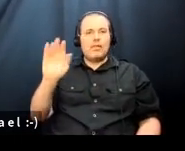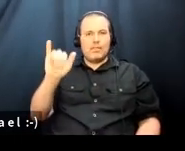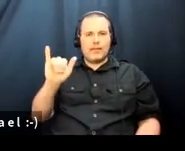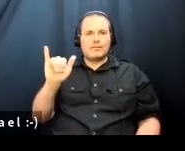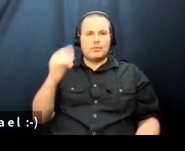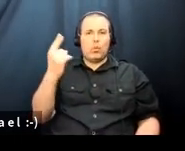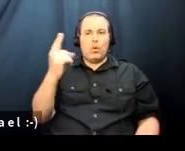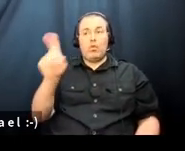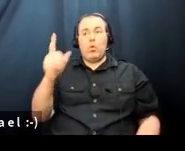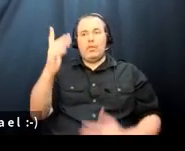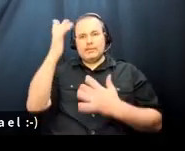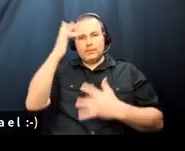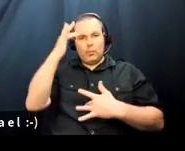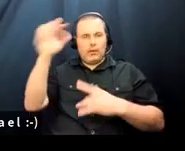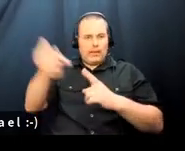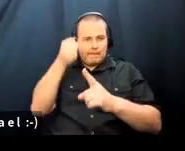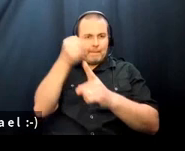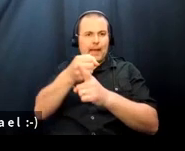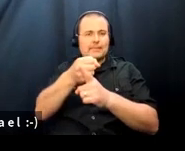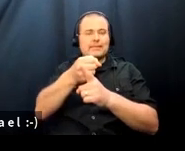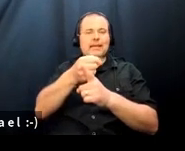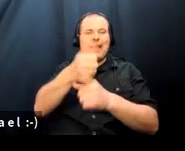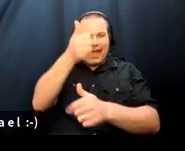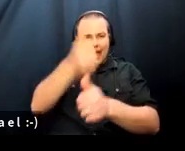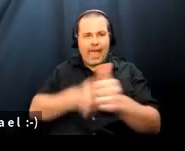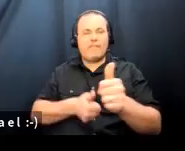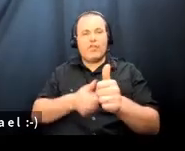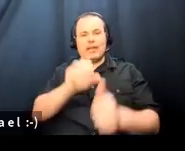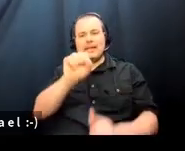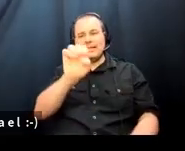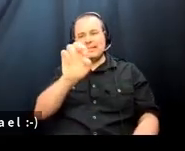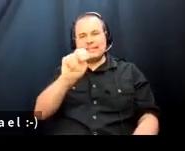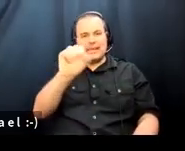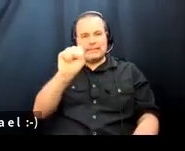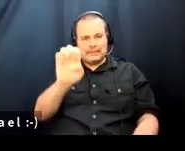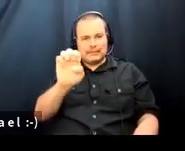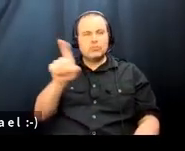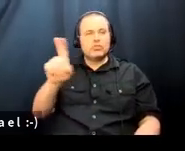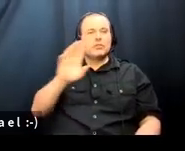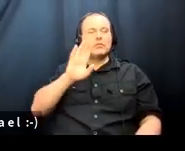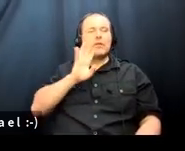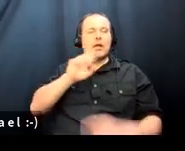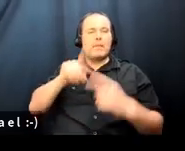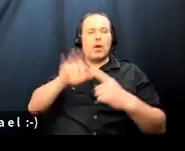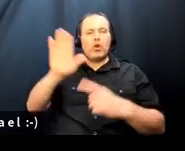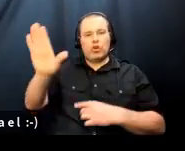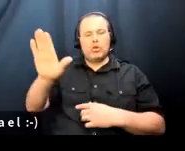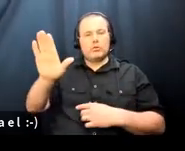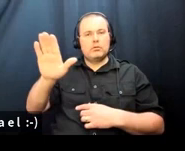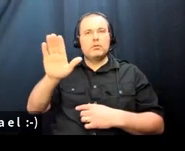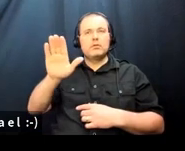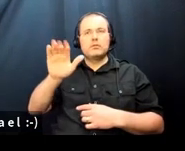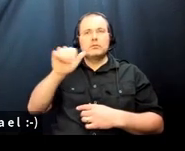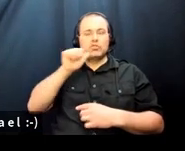single sense. You're absolutely correct. And Liz is talking about her daughter Sage having deaf infertility